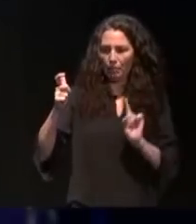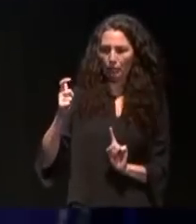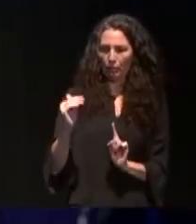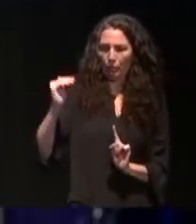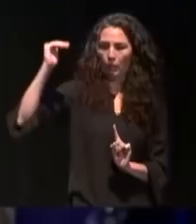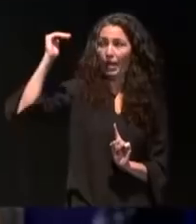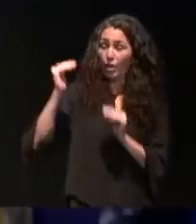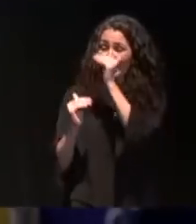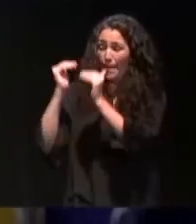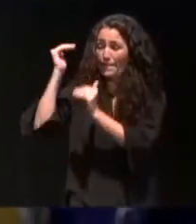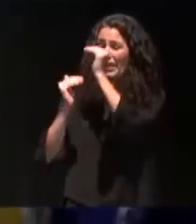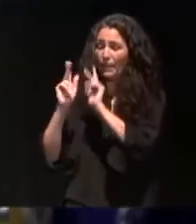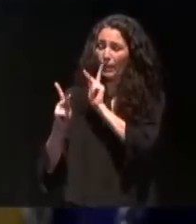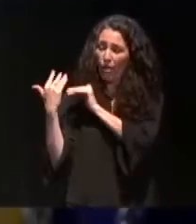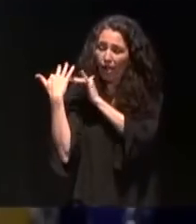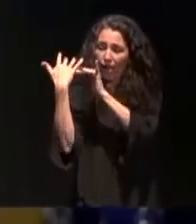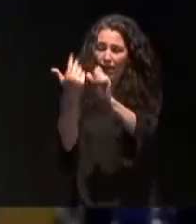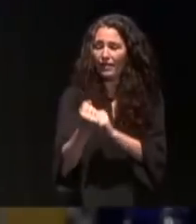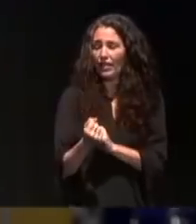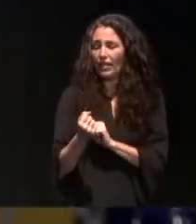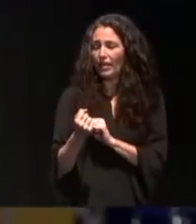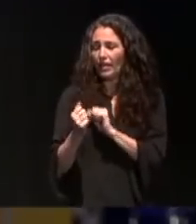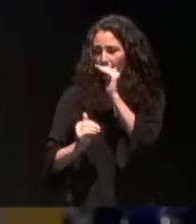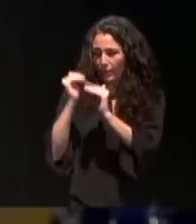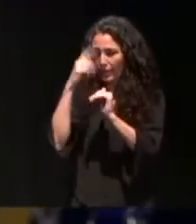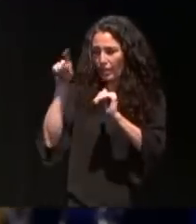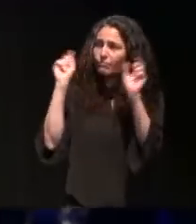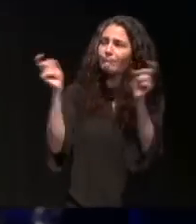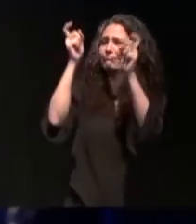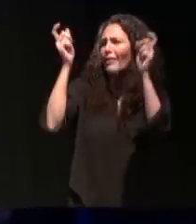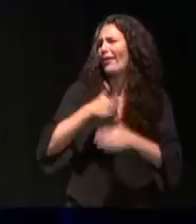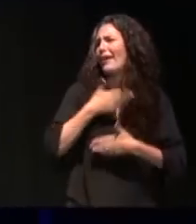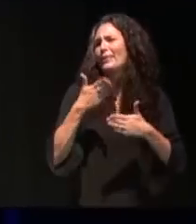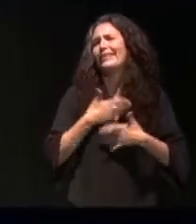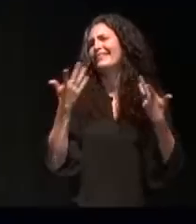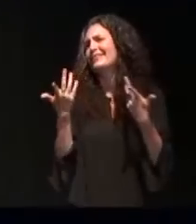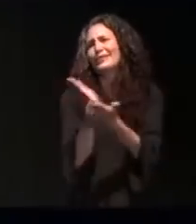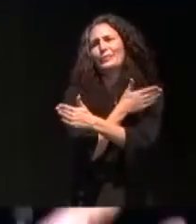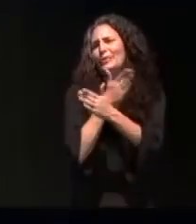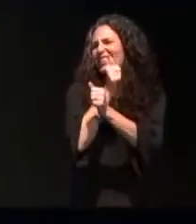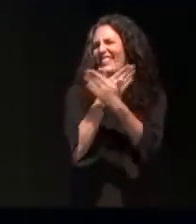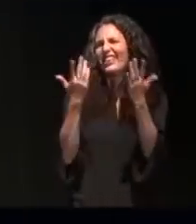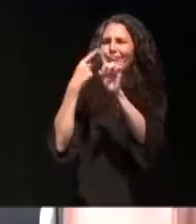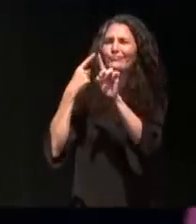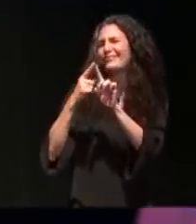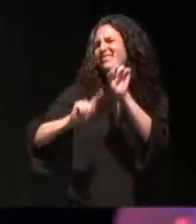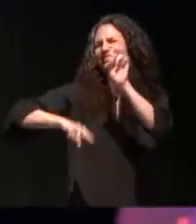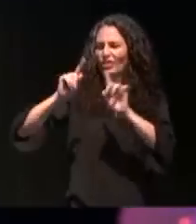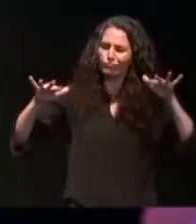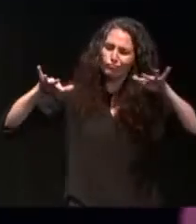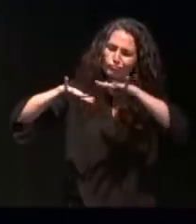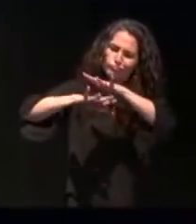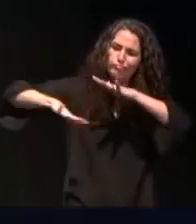this building, and they were overjoyed. They were in love. There was a celebration happening, and there was music, and there was all stripes of people,